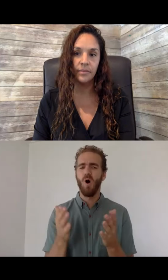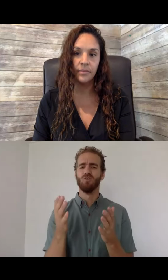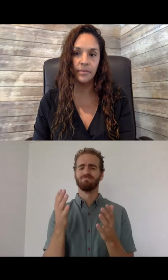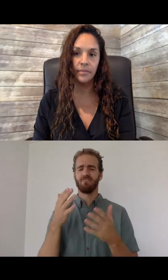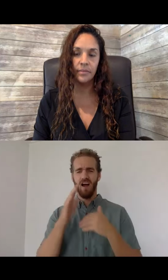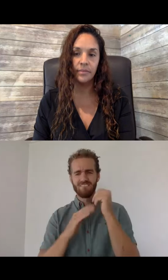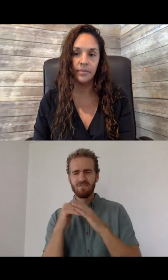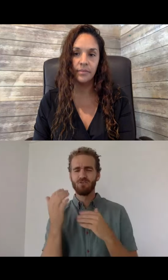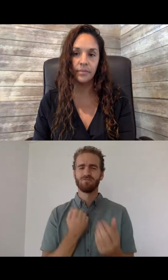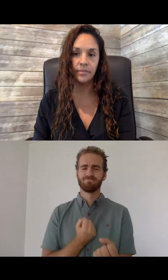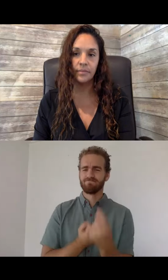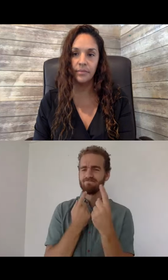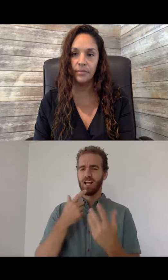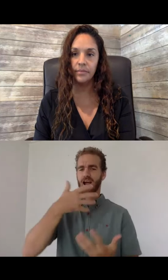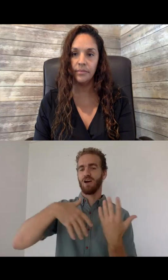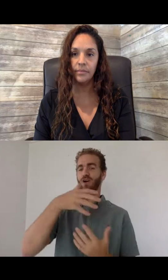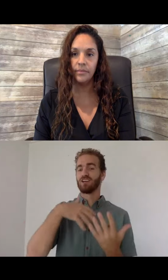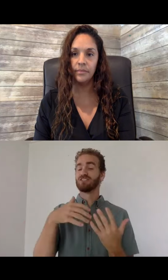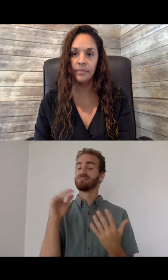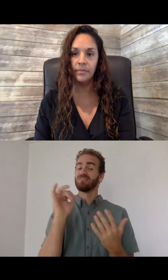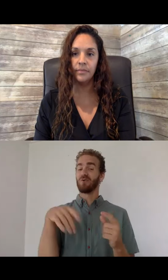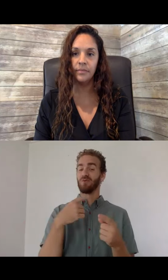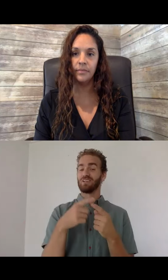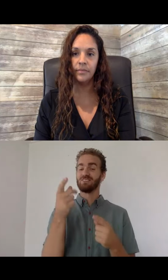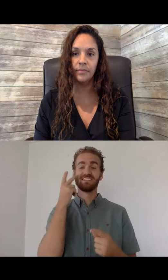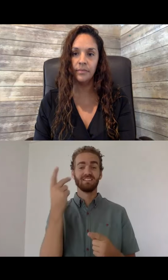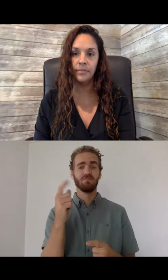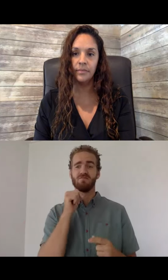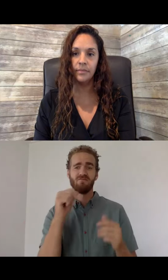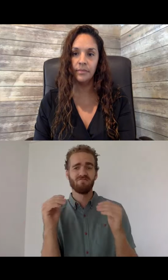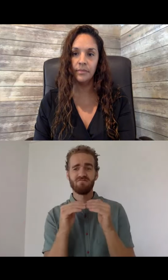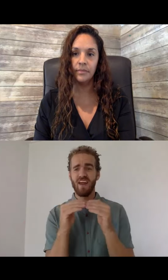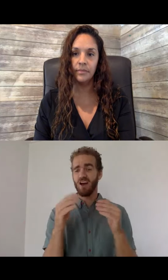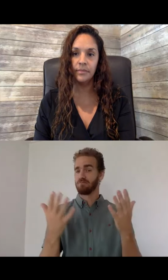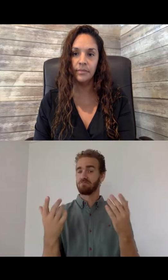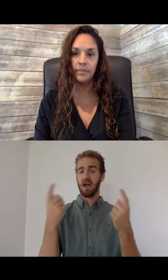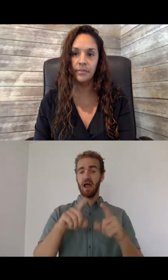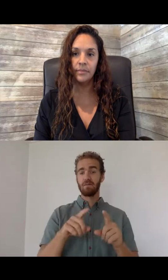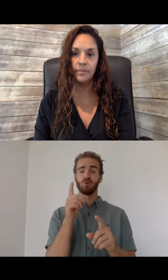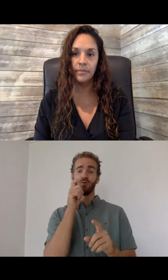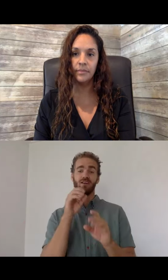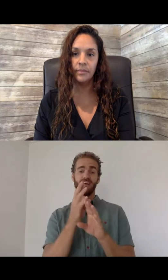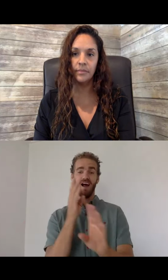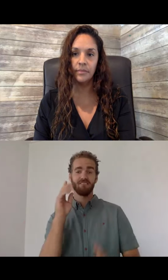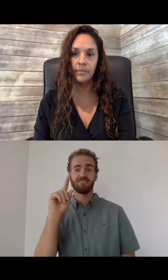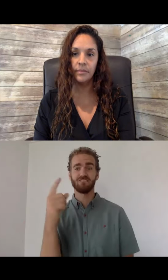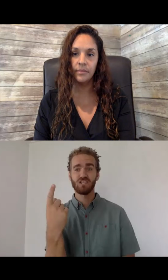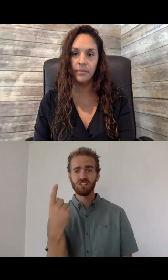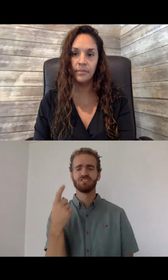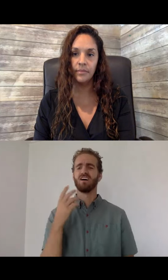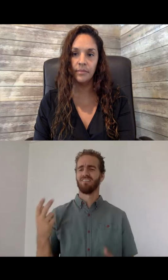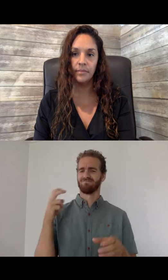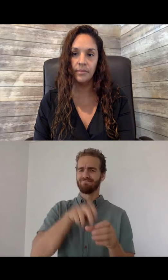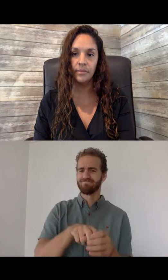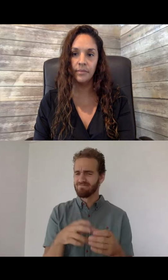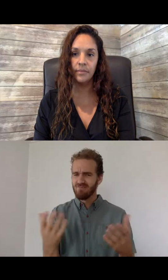be involved. We want to promote a comfortable, empathetic environment. When you see something that's not fair, maybe it's